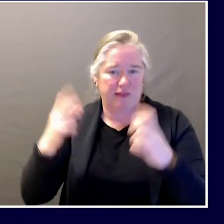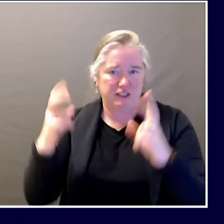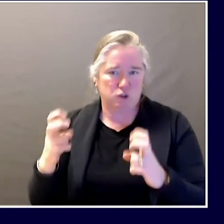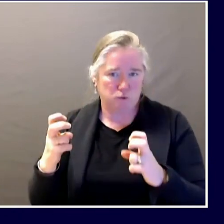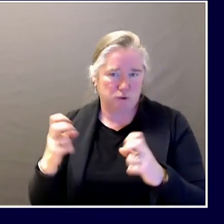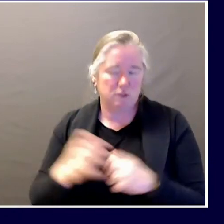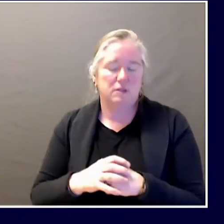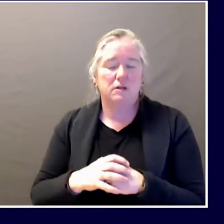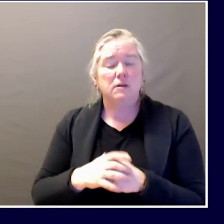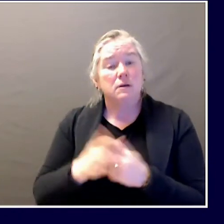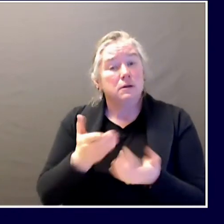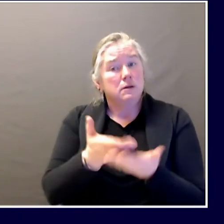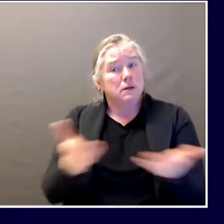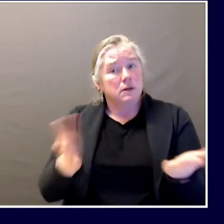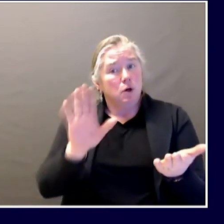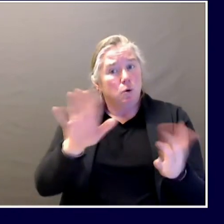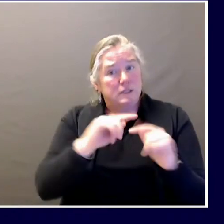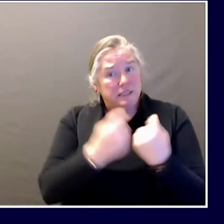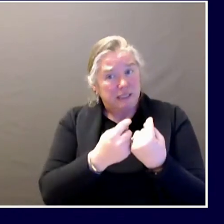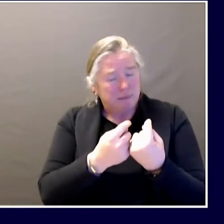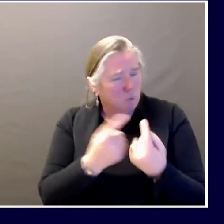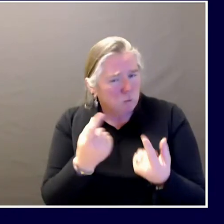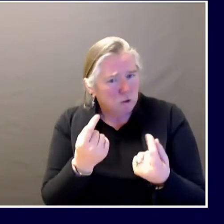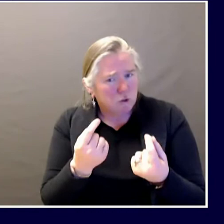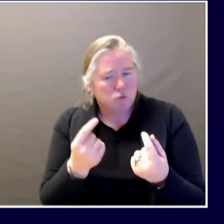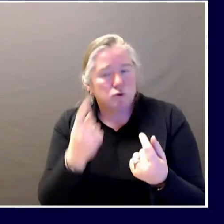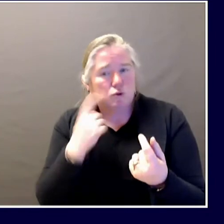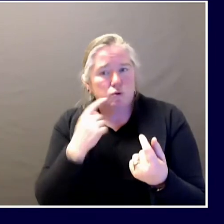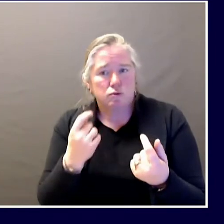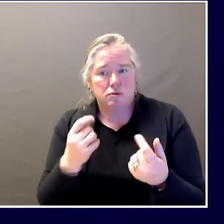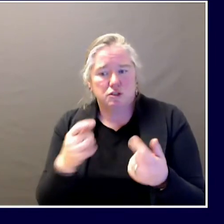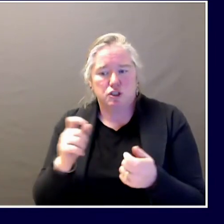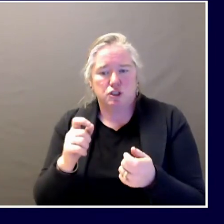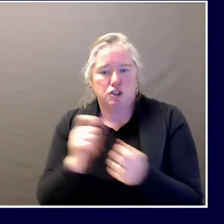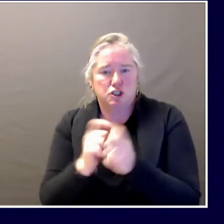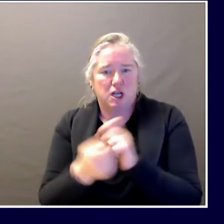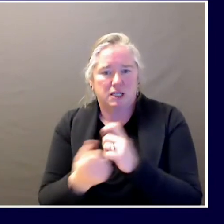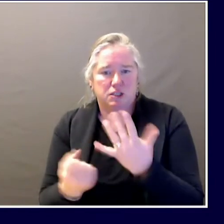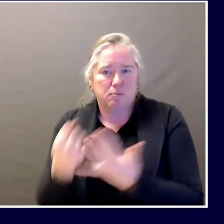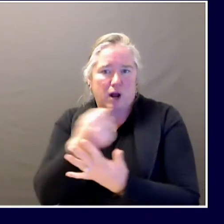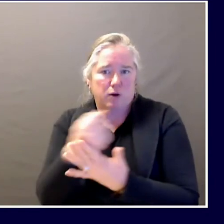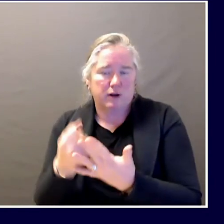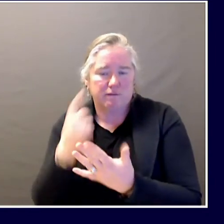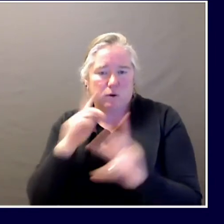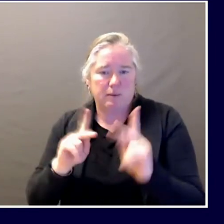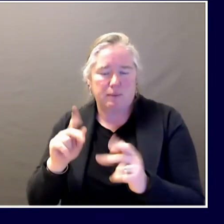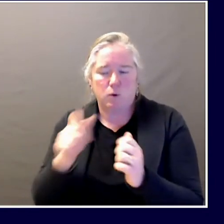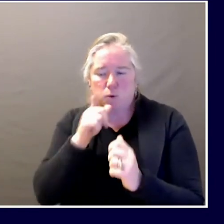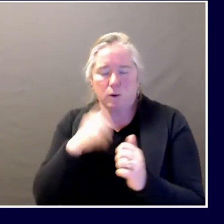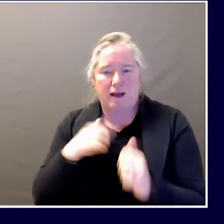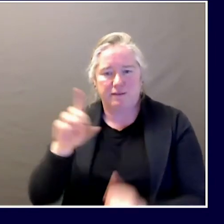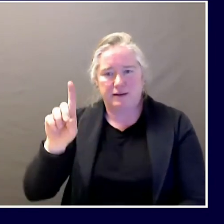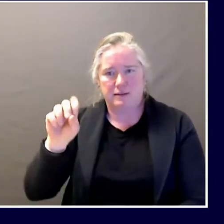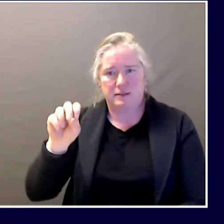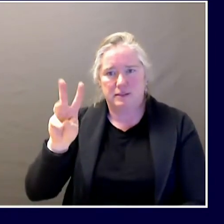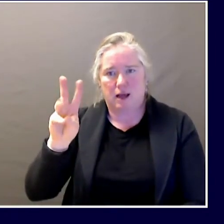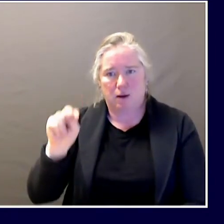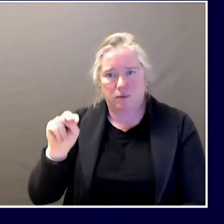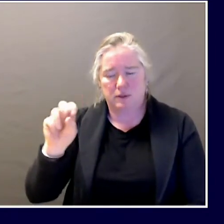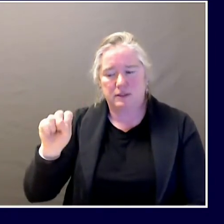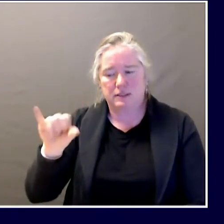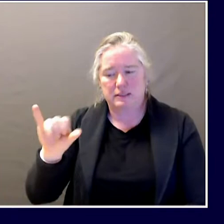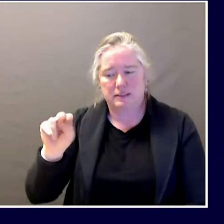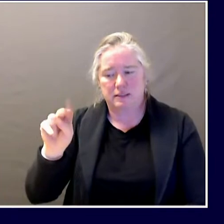that your team can do to reprioritize Mainers with Down syndrome or other young adults who are at high risk